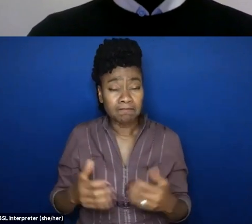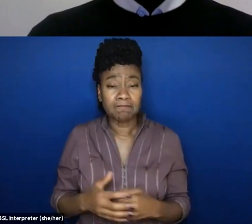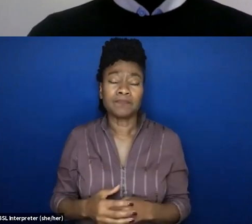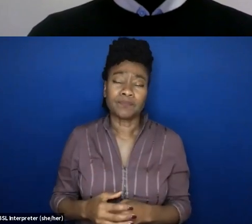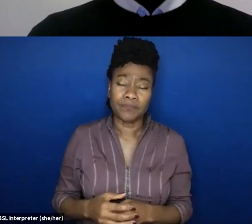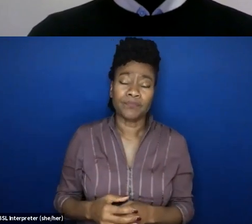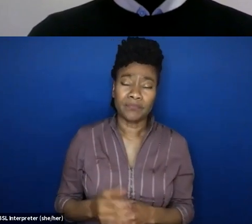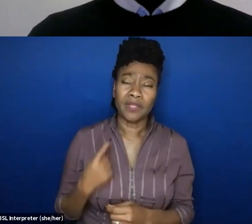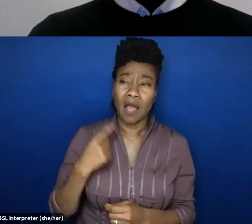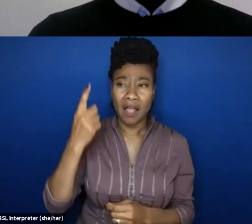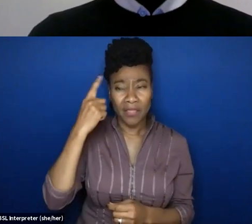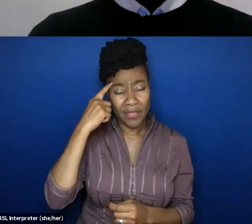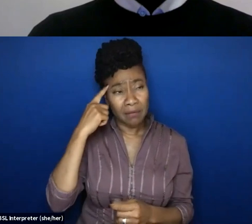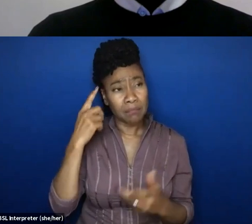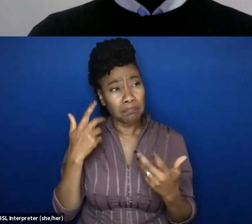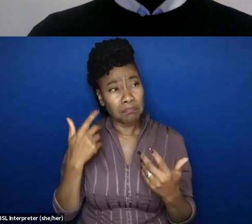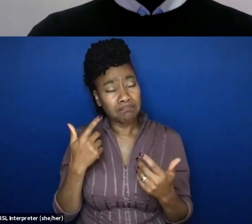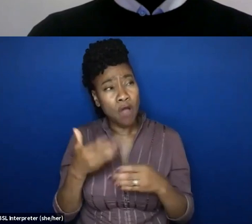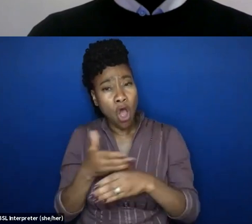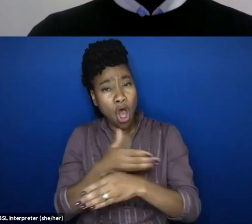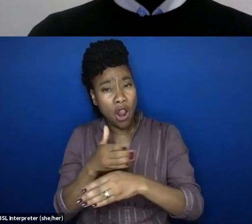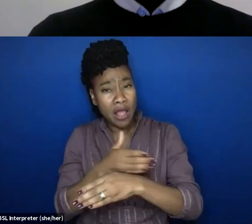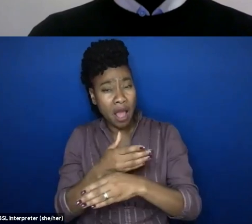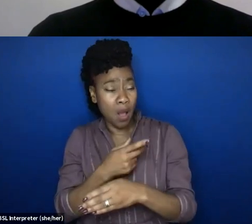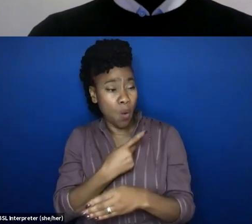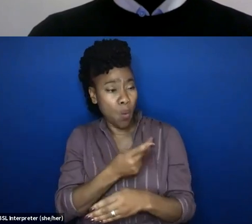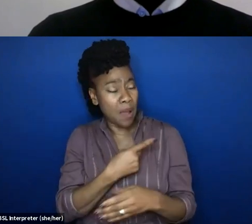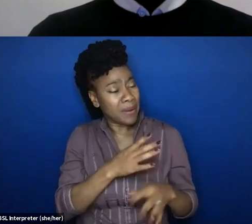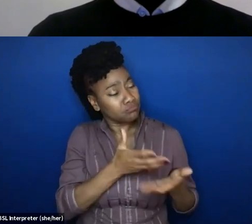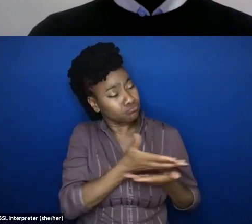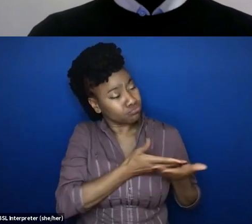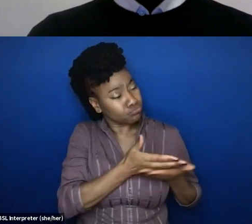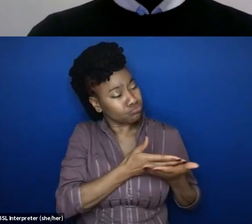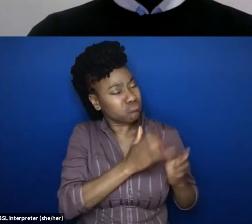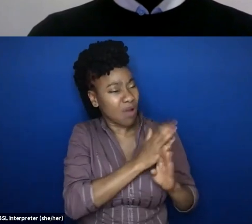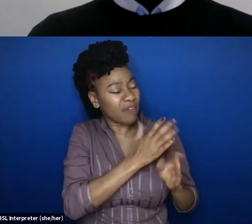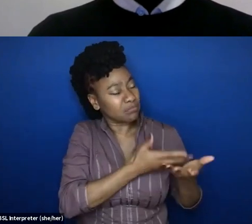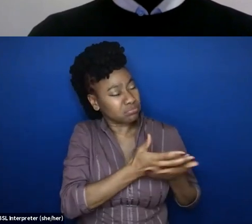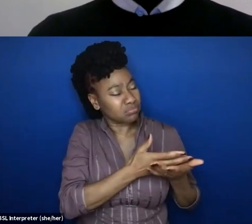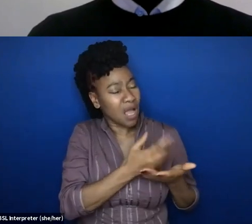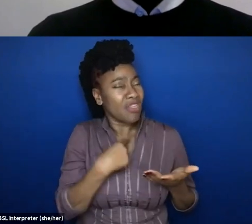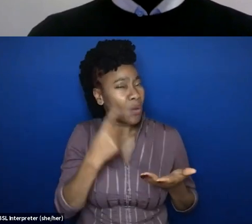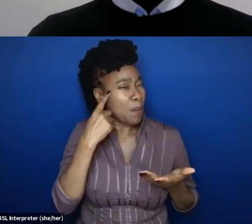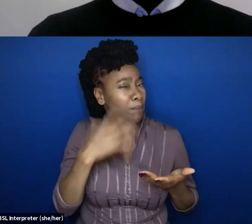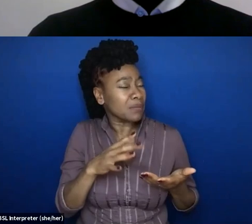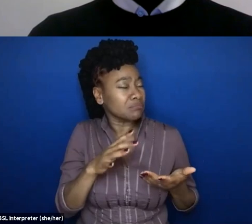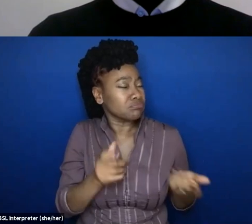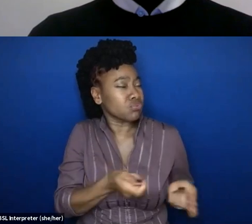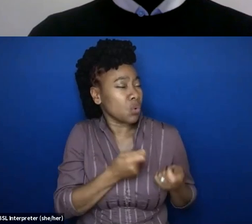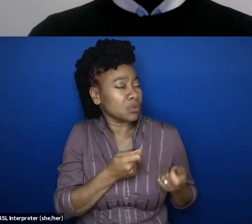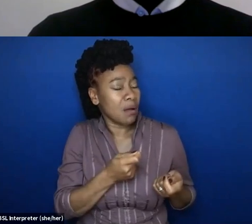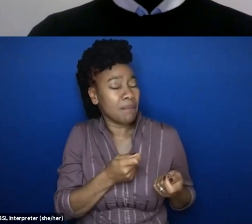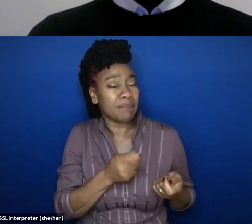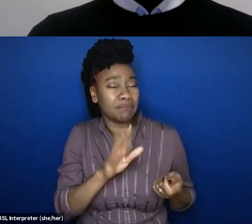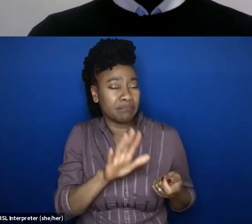on in a side conversation, in that, when I was